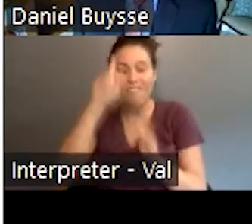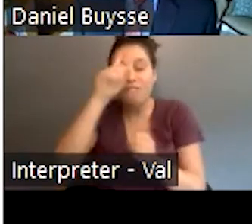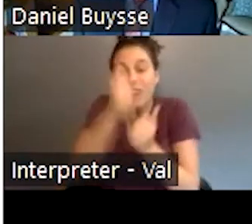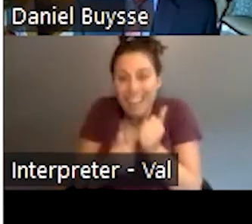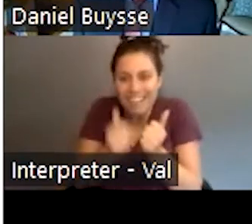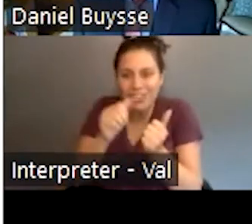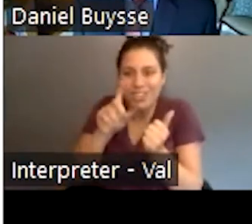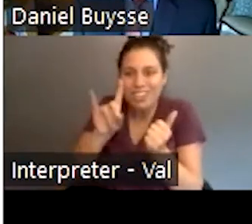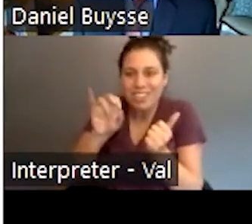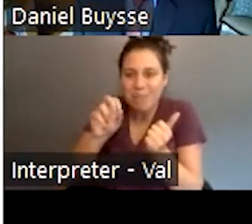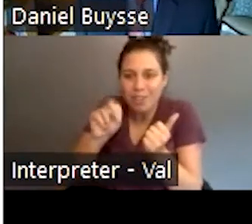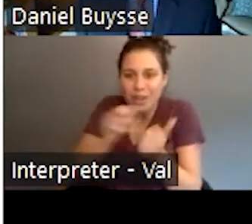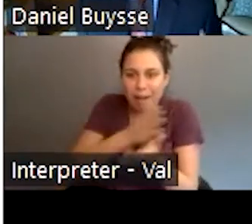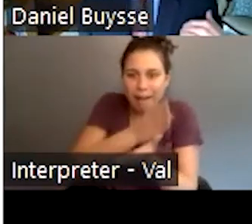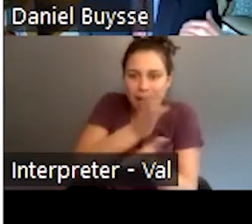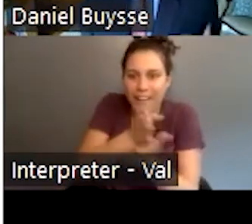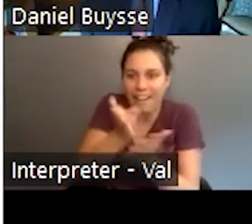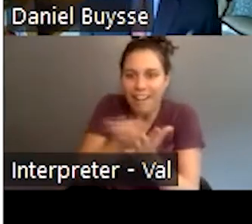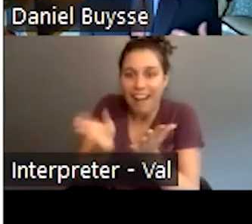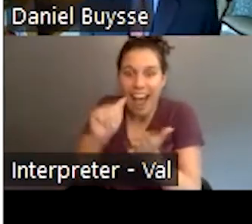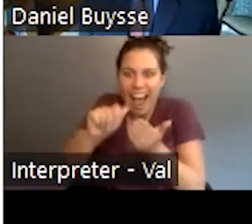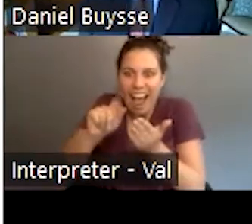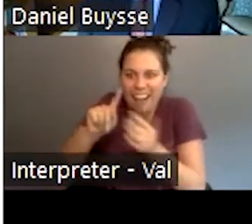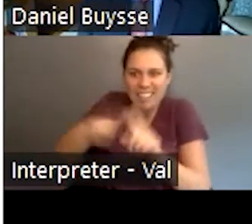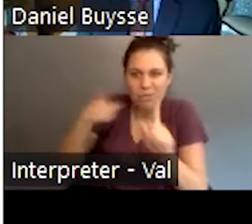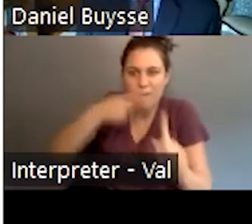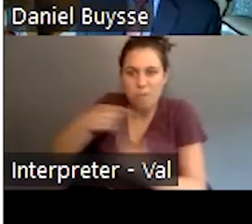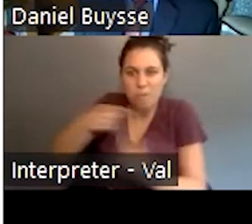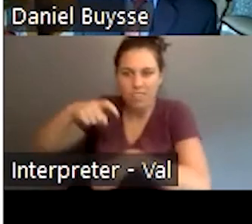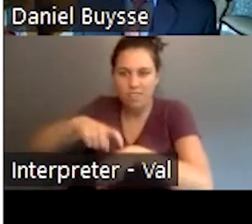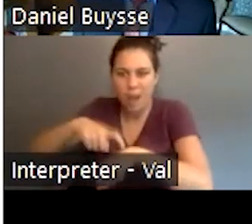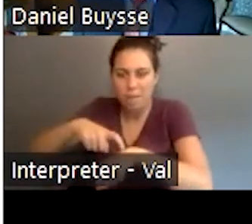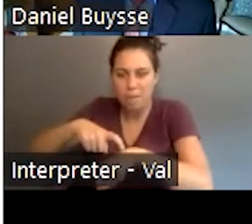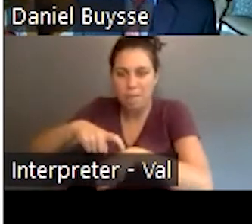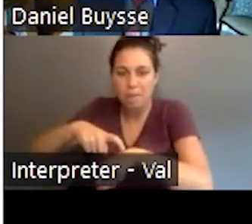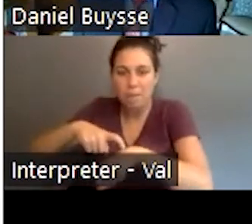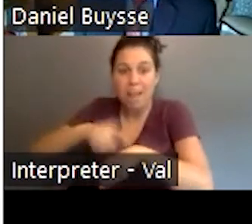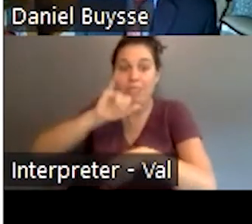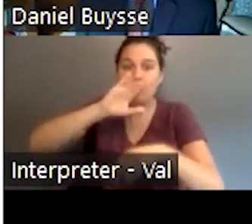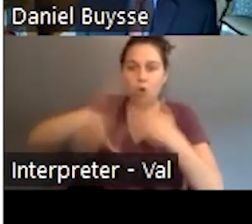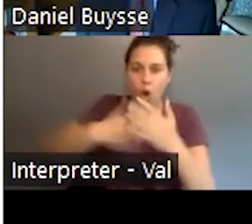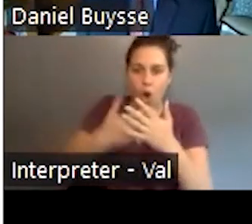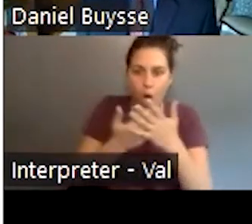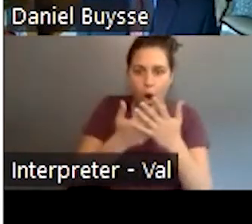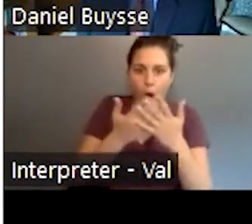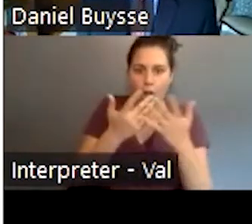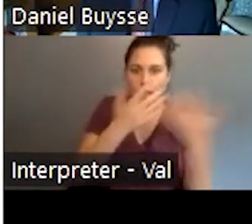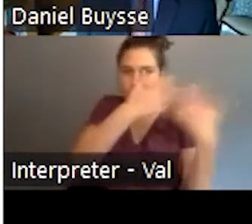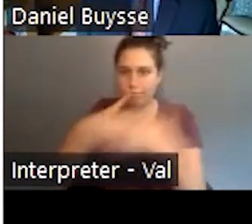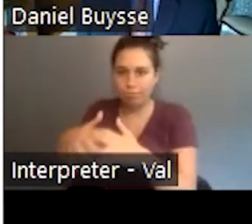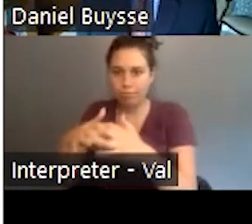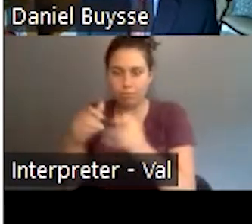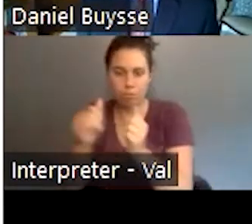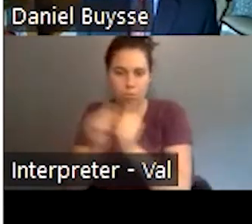every point in time. And these dimensions are orthogonal to sleep disorders. Furthermore,